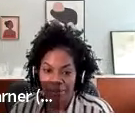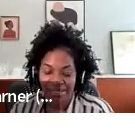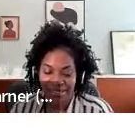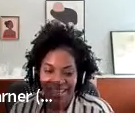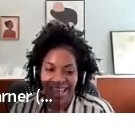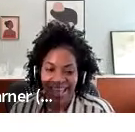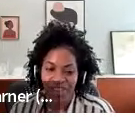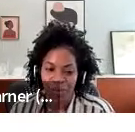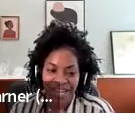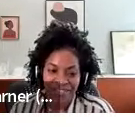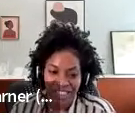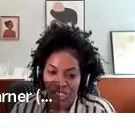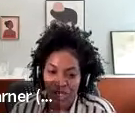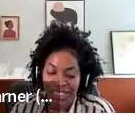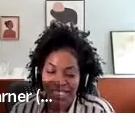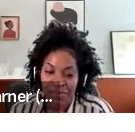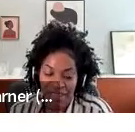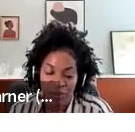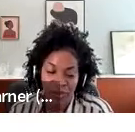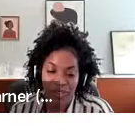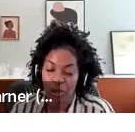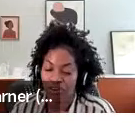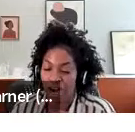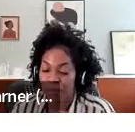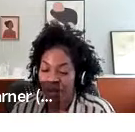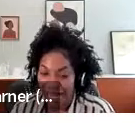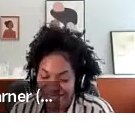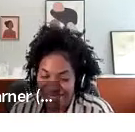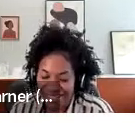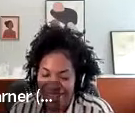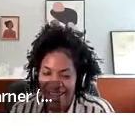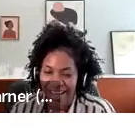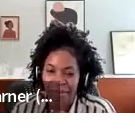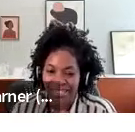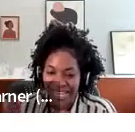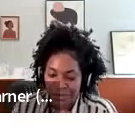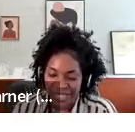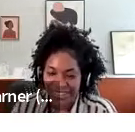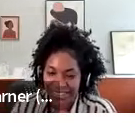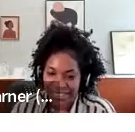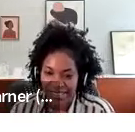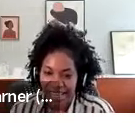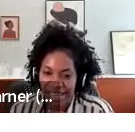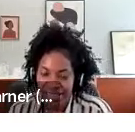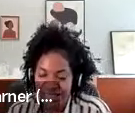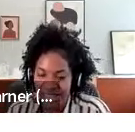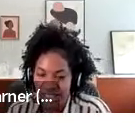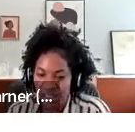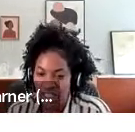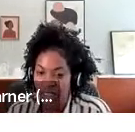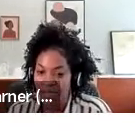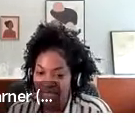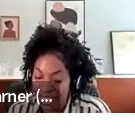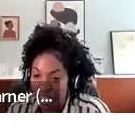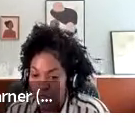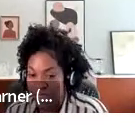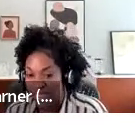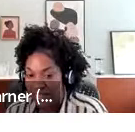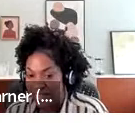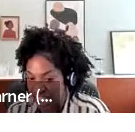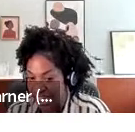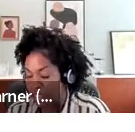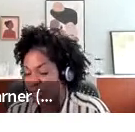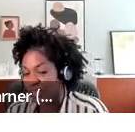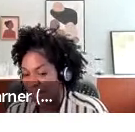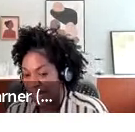Wichita campus. And then we have Dr. Charlotte Smith, who is over our policy. And last but not least, Dr. Geraldine McGee, who